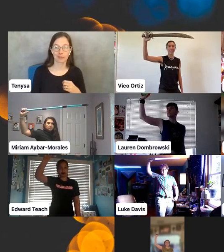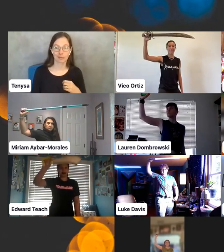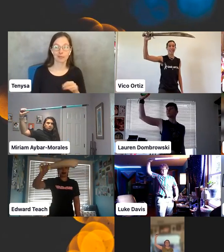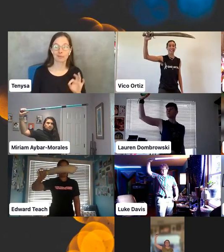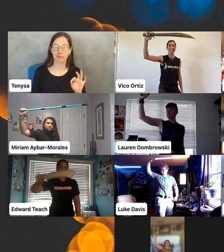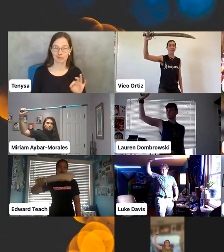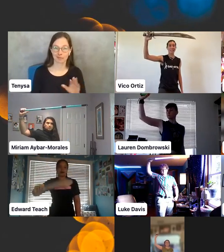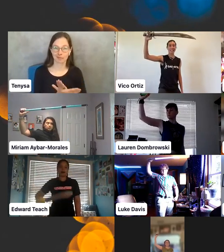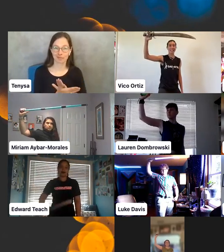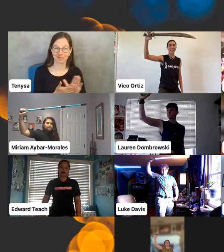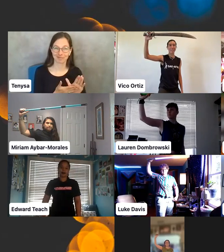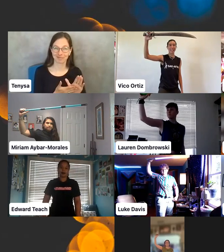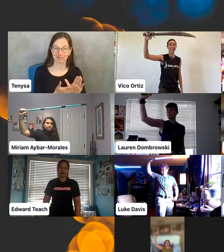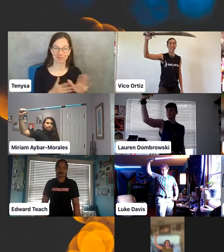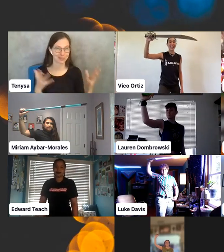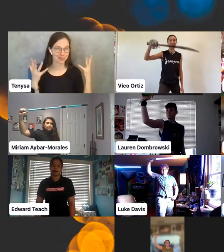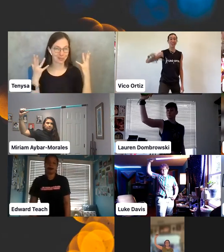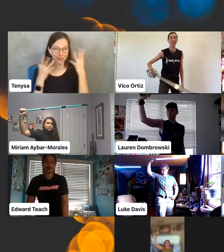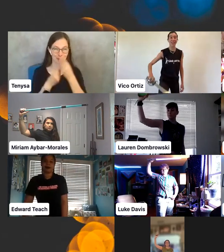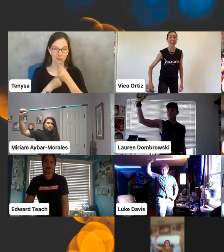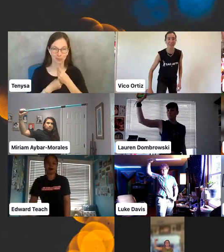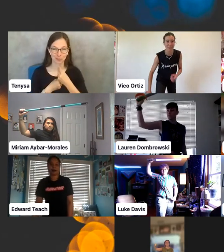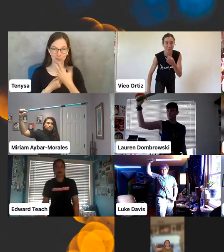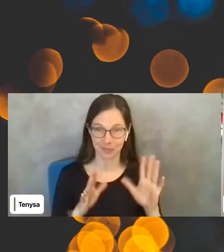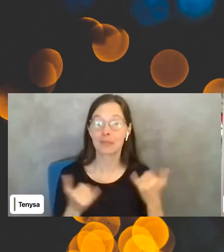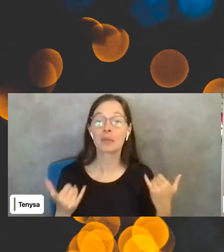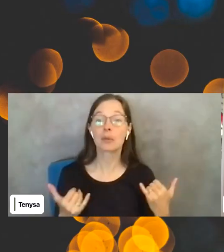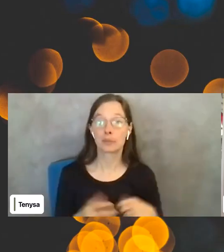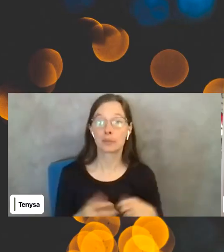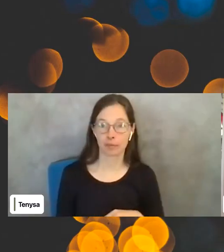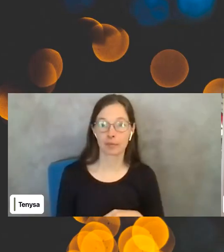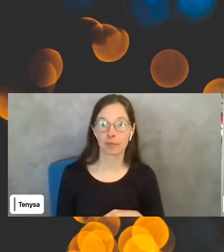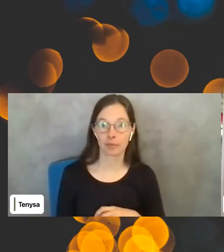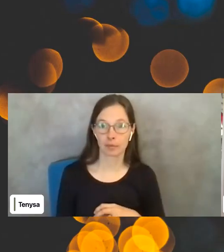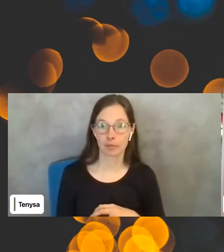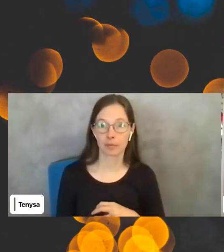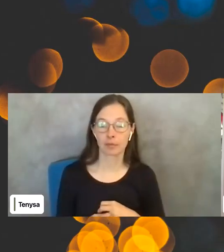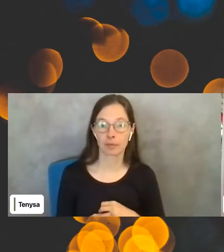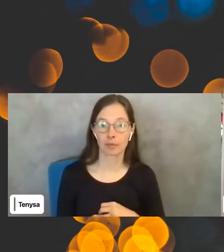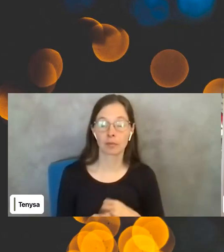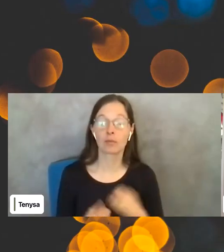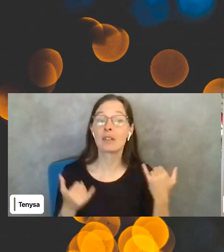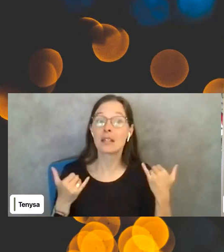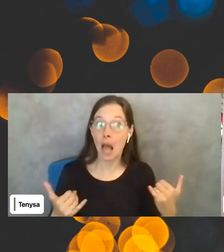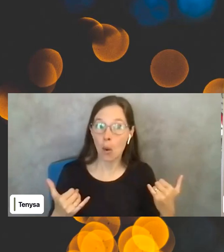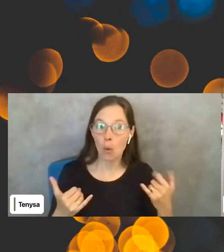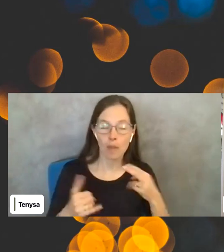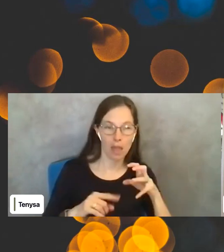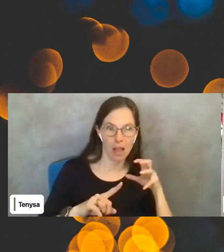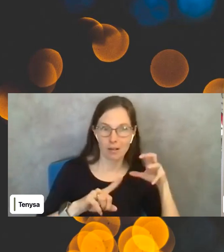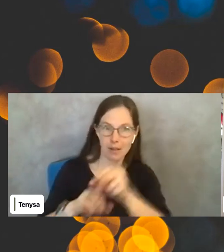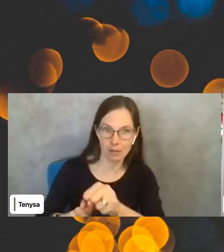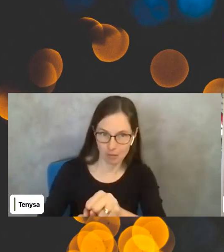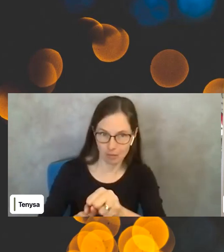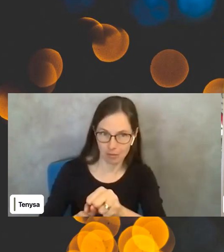Nice, amazing, amazing, amazing. And so now we're going to do the attacks that go to all of